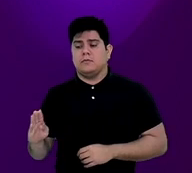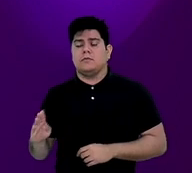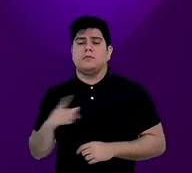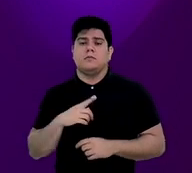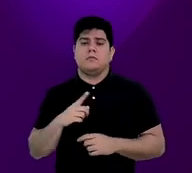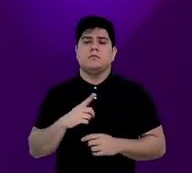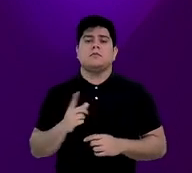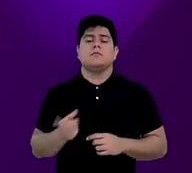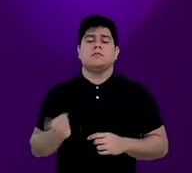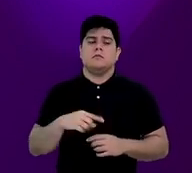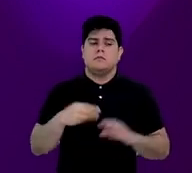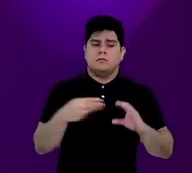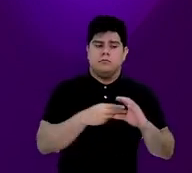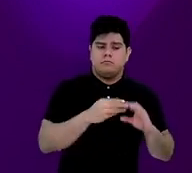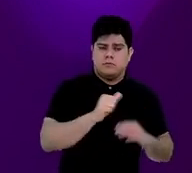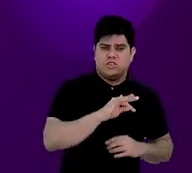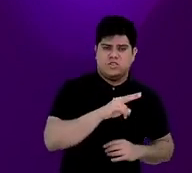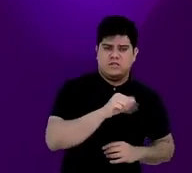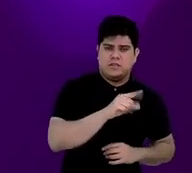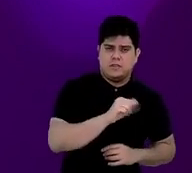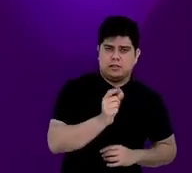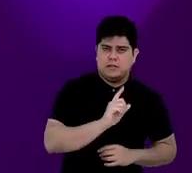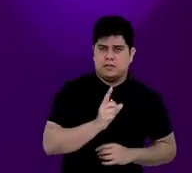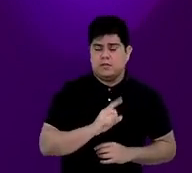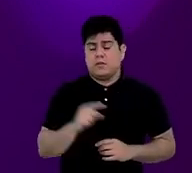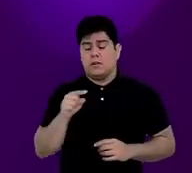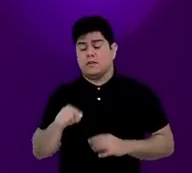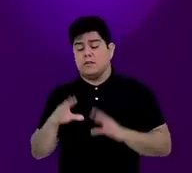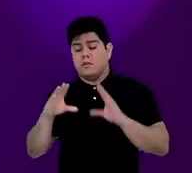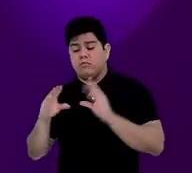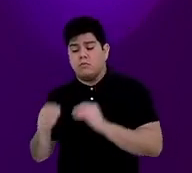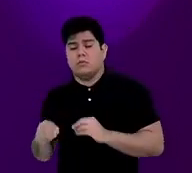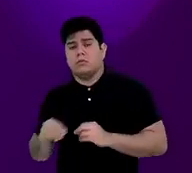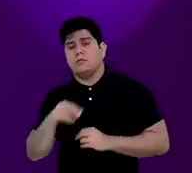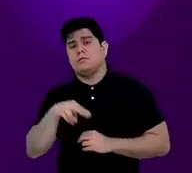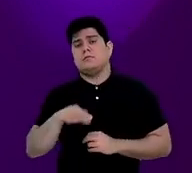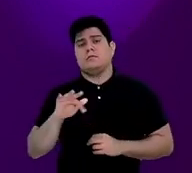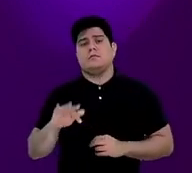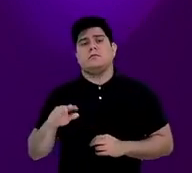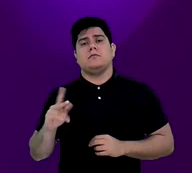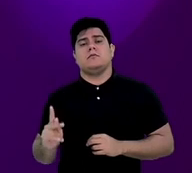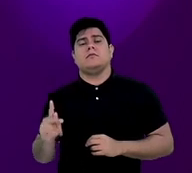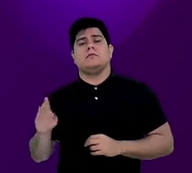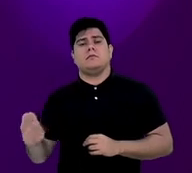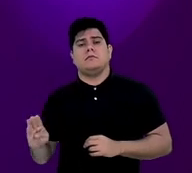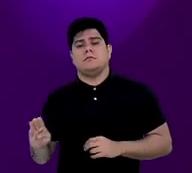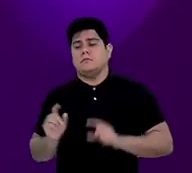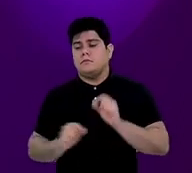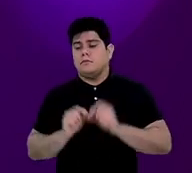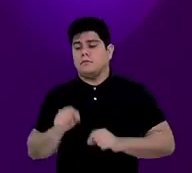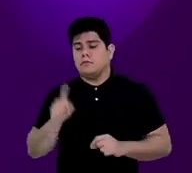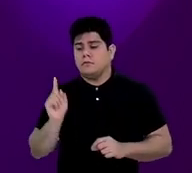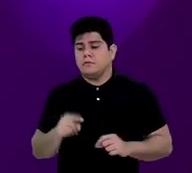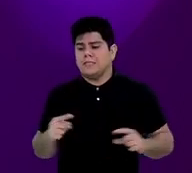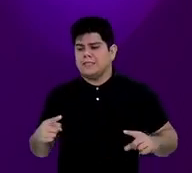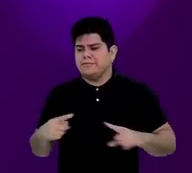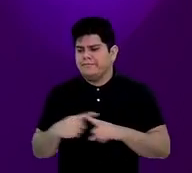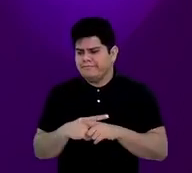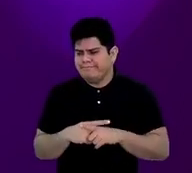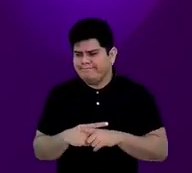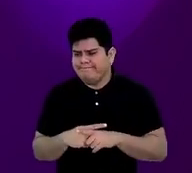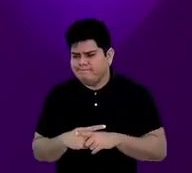deactivate NF-kappa B. So it appears to be a paradox. It's like the ROS, but when you think about it, it's actually not a